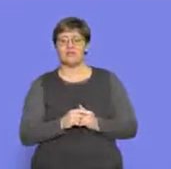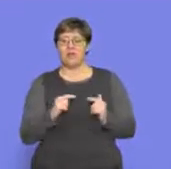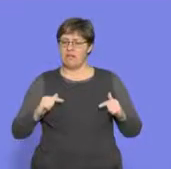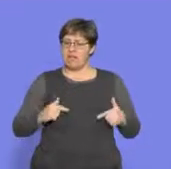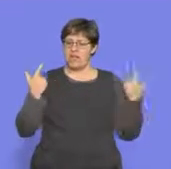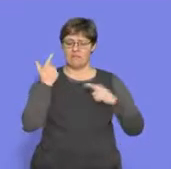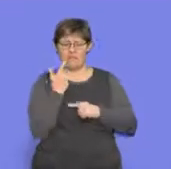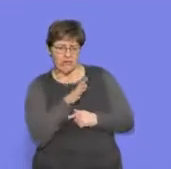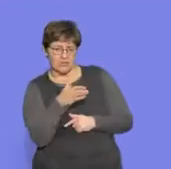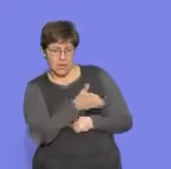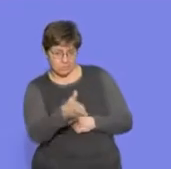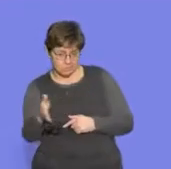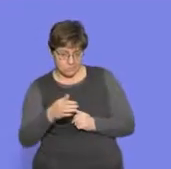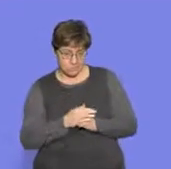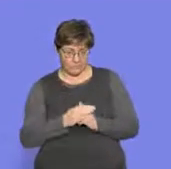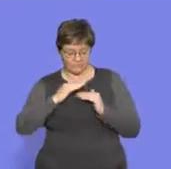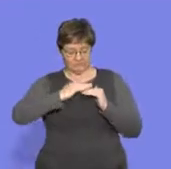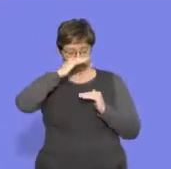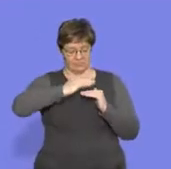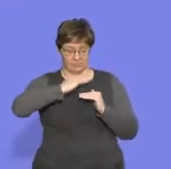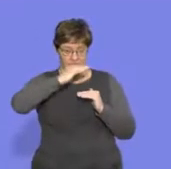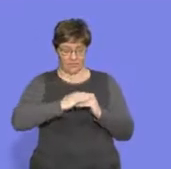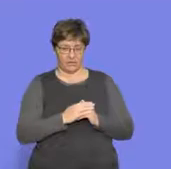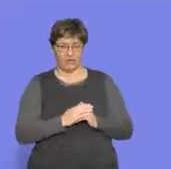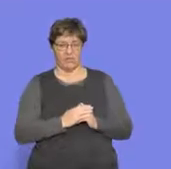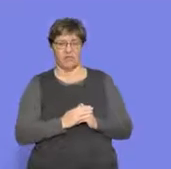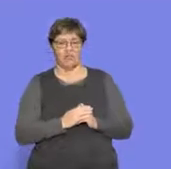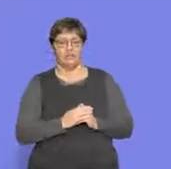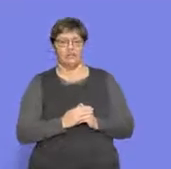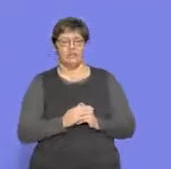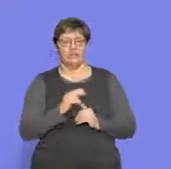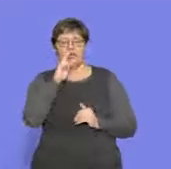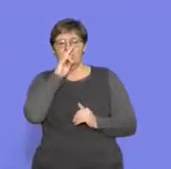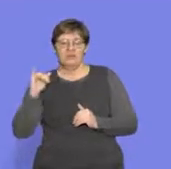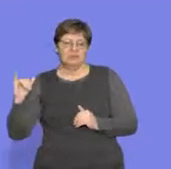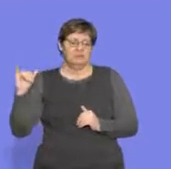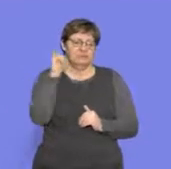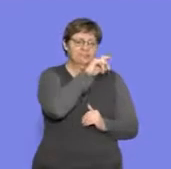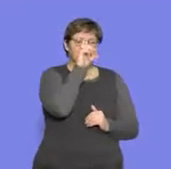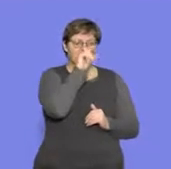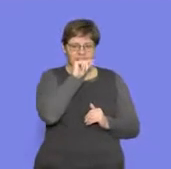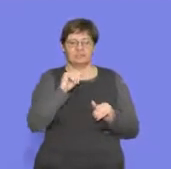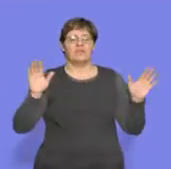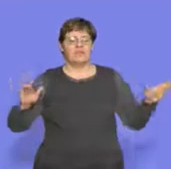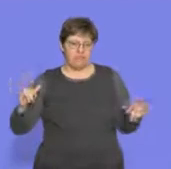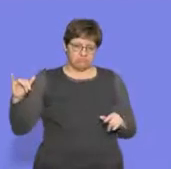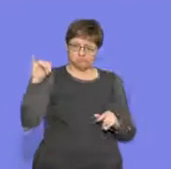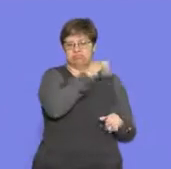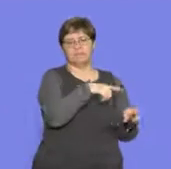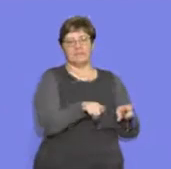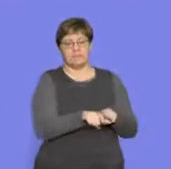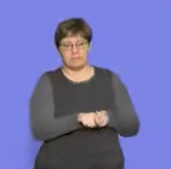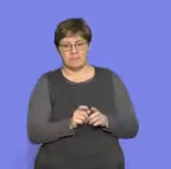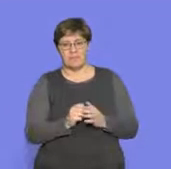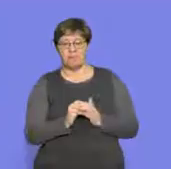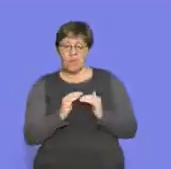have all forms of life interacting in this. So when we look at planes and birds, they also fly in this layer.